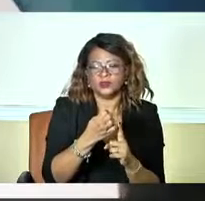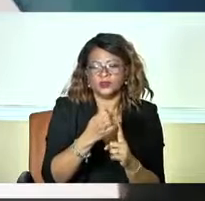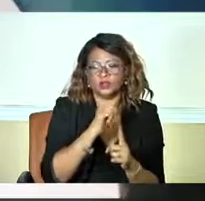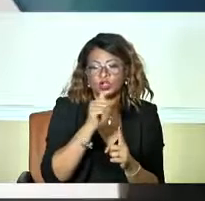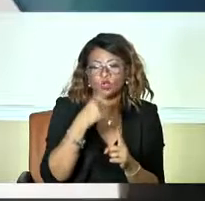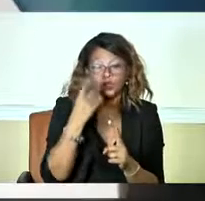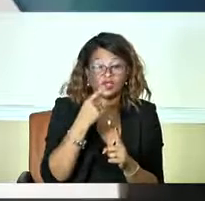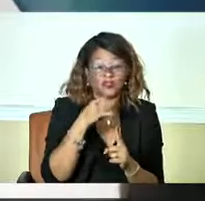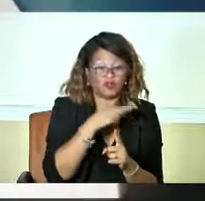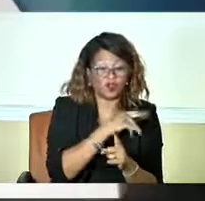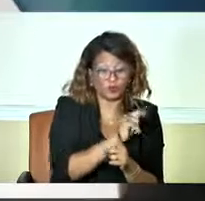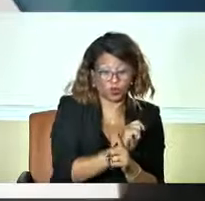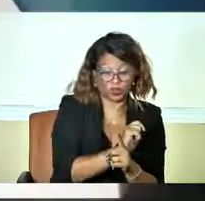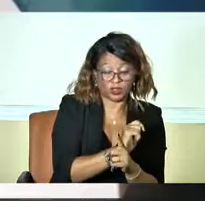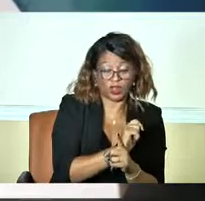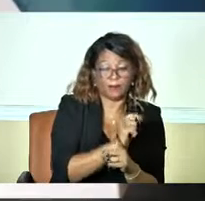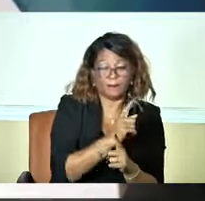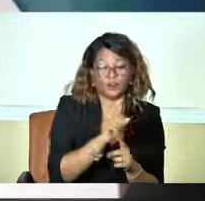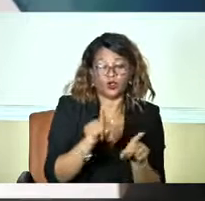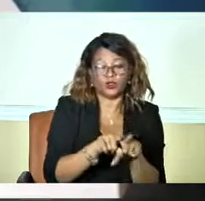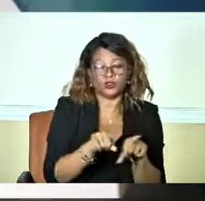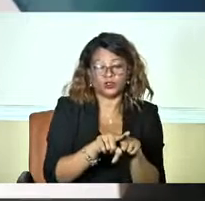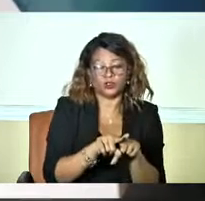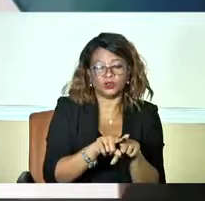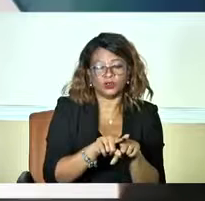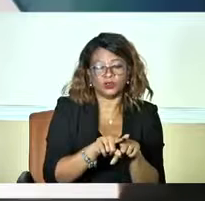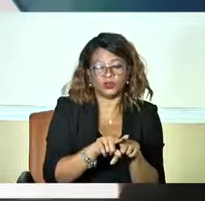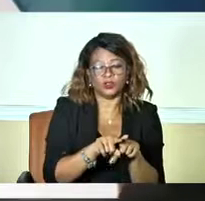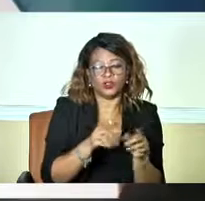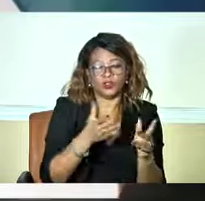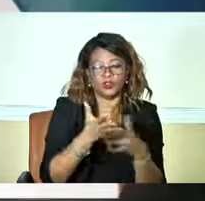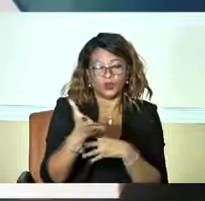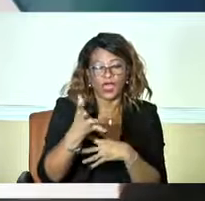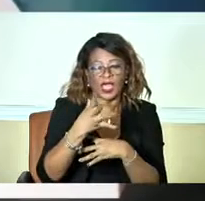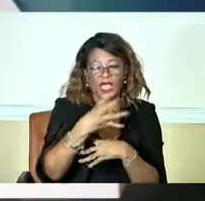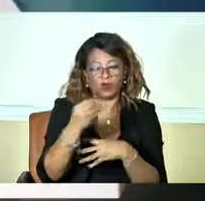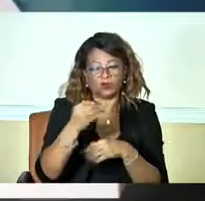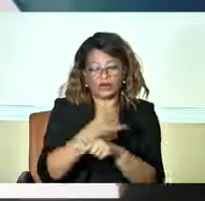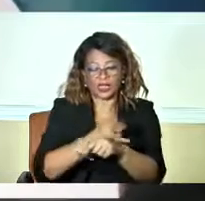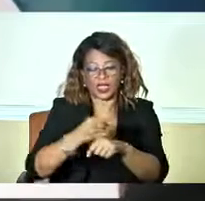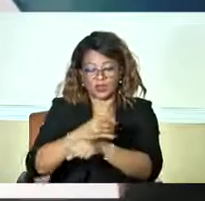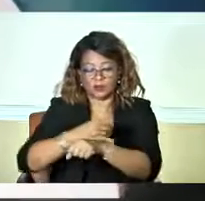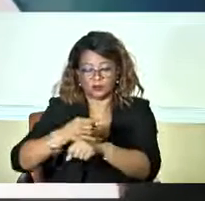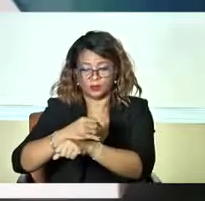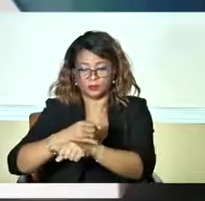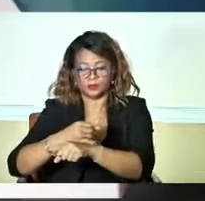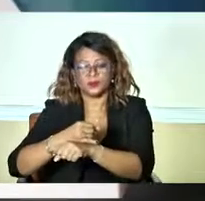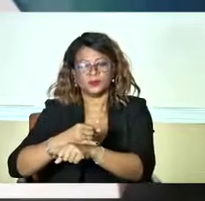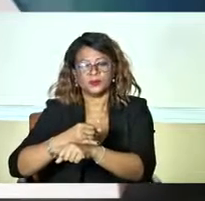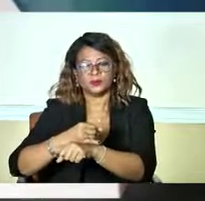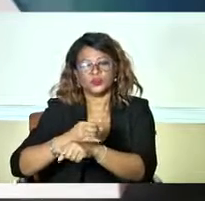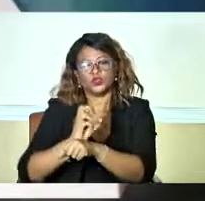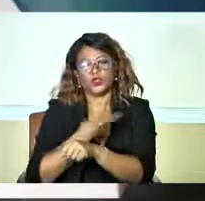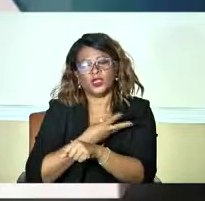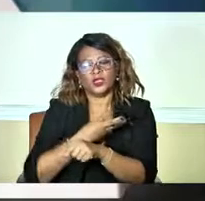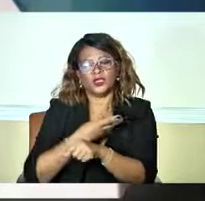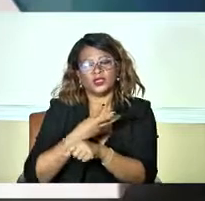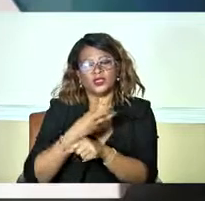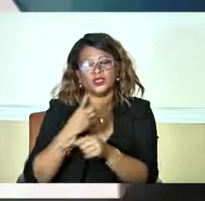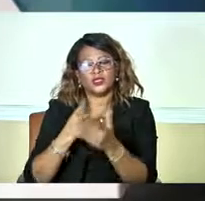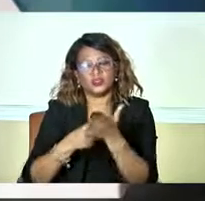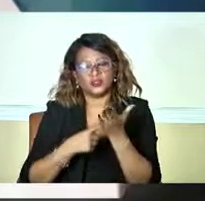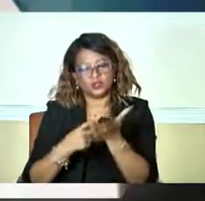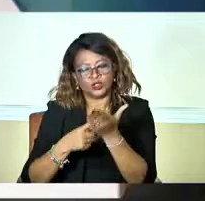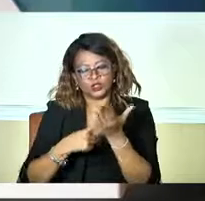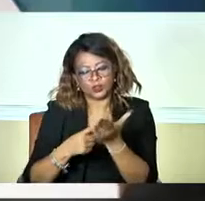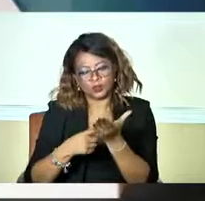just in the Freeport area, but also assisting with environmental matters throughout the island. And so we are presently in